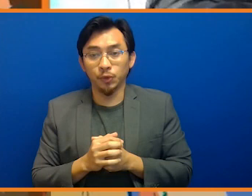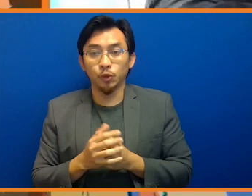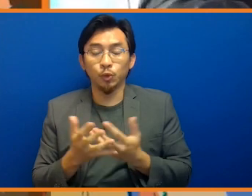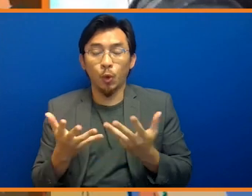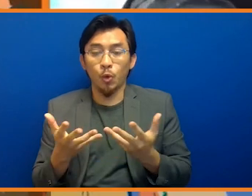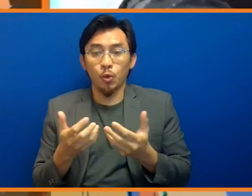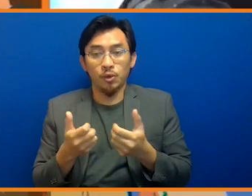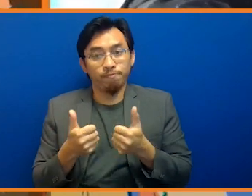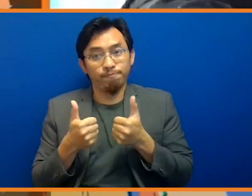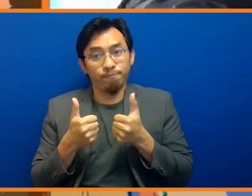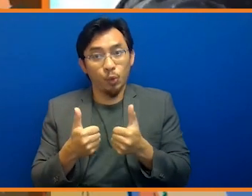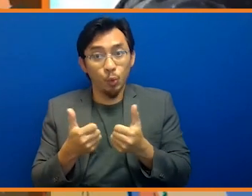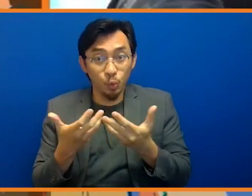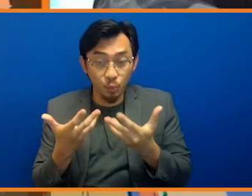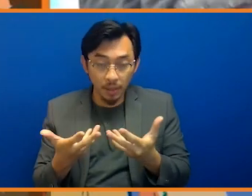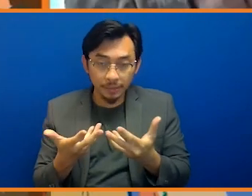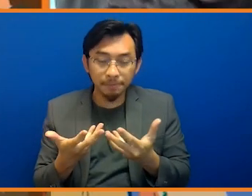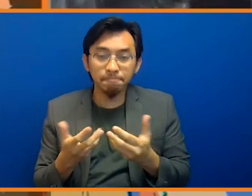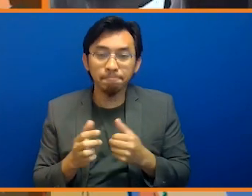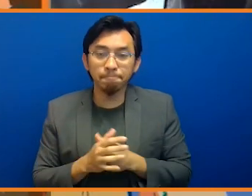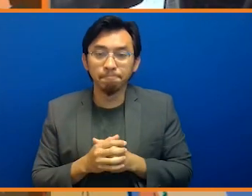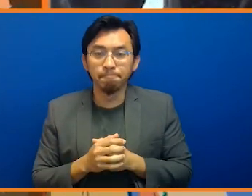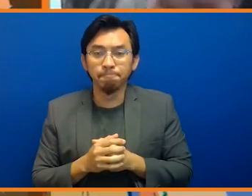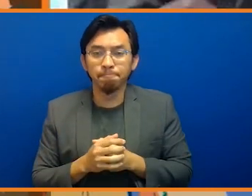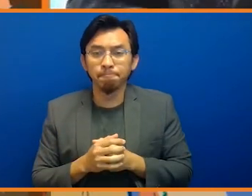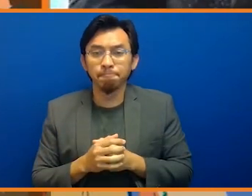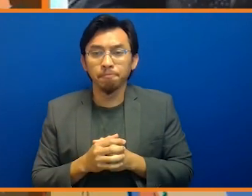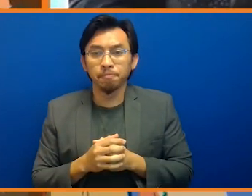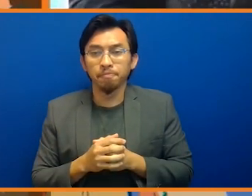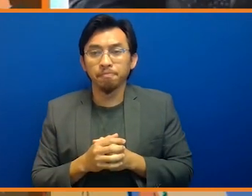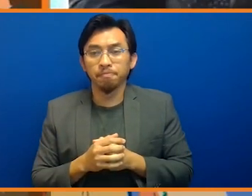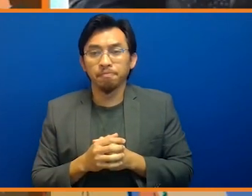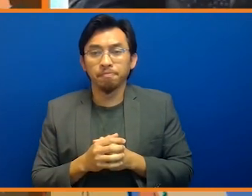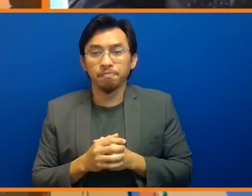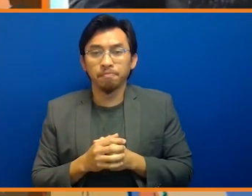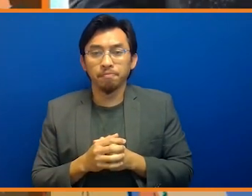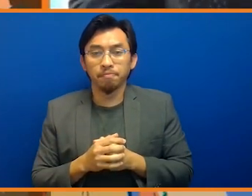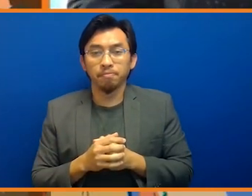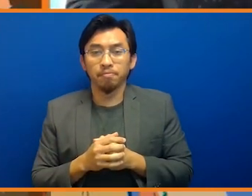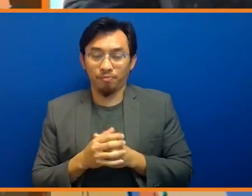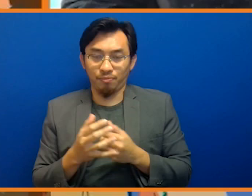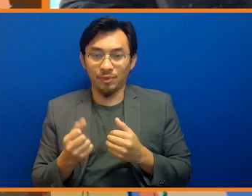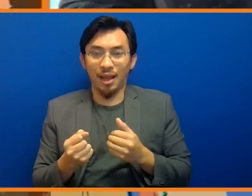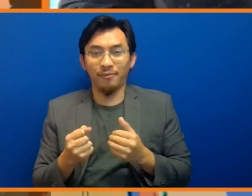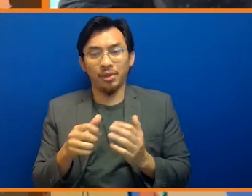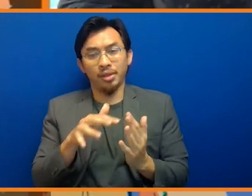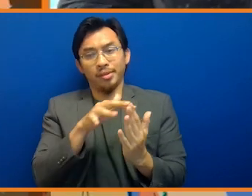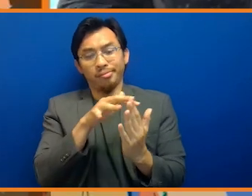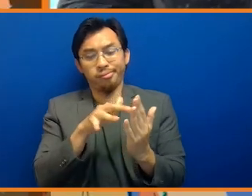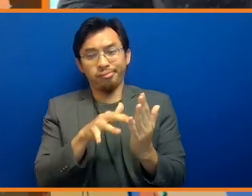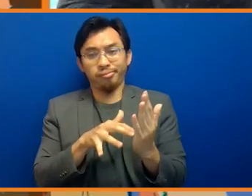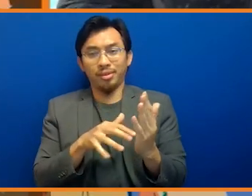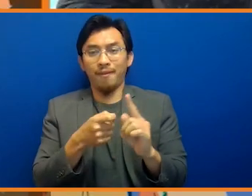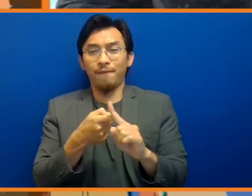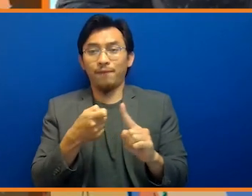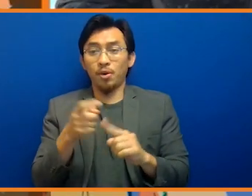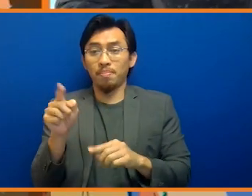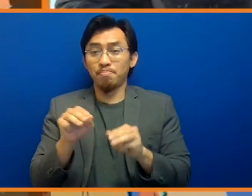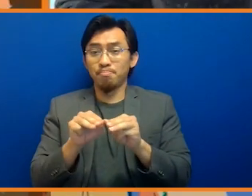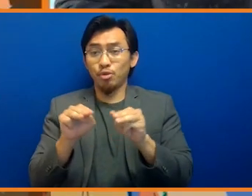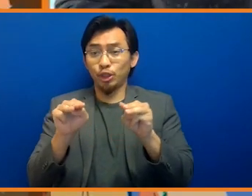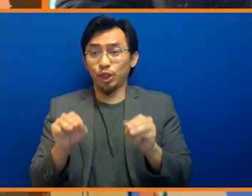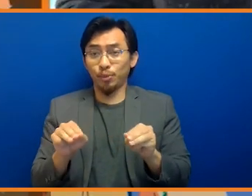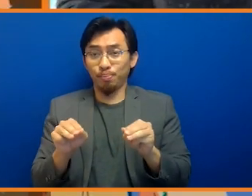we can effectively uh, send the message, yeah, from the museum to